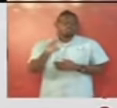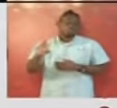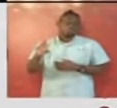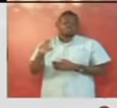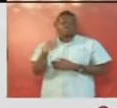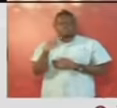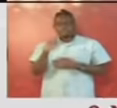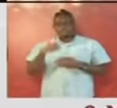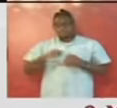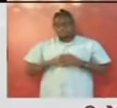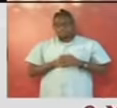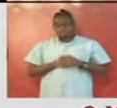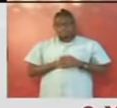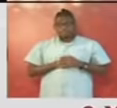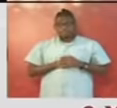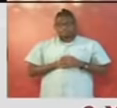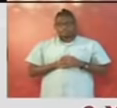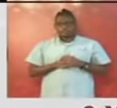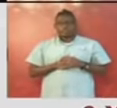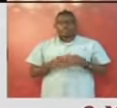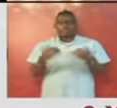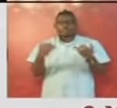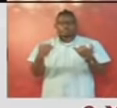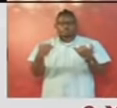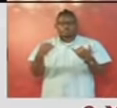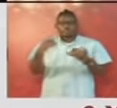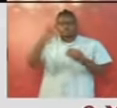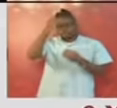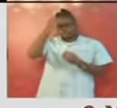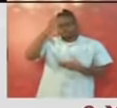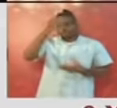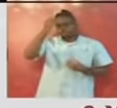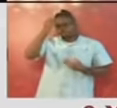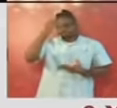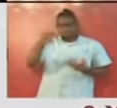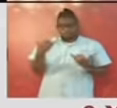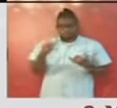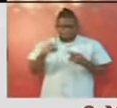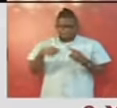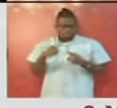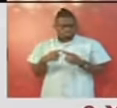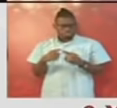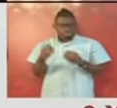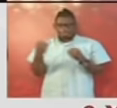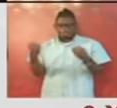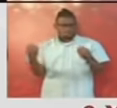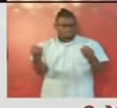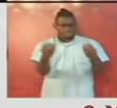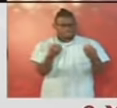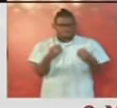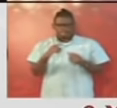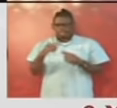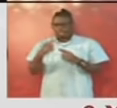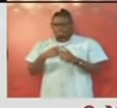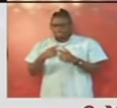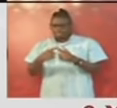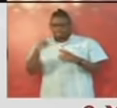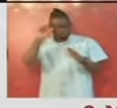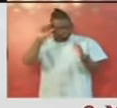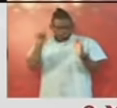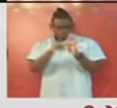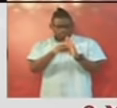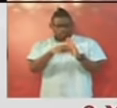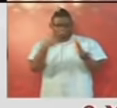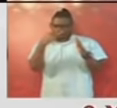public. So I'll go into the clinical update, and then I will go into a series of slides which will hopefully show what is